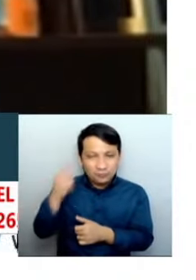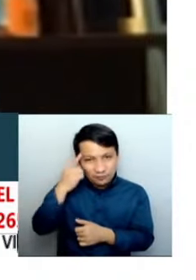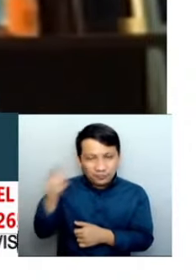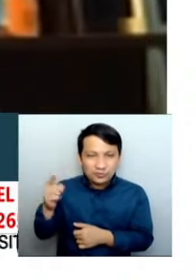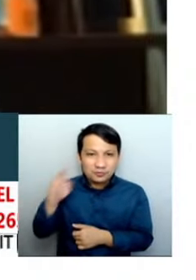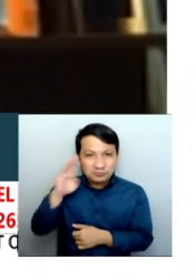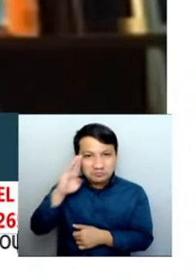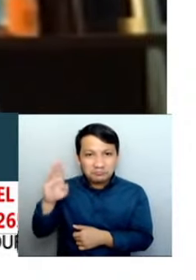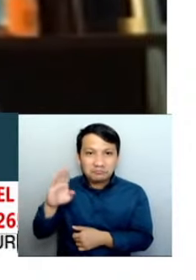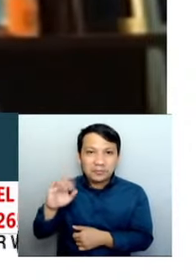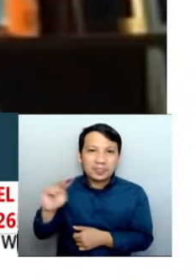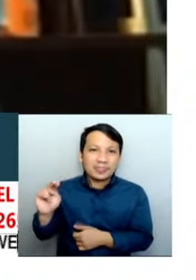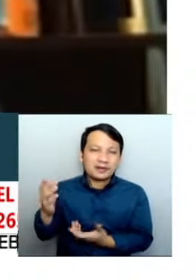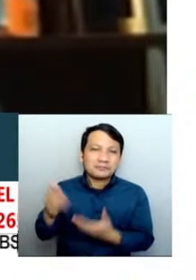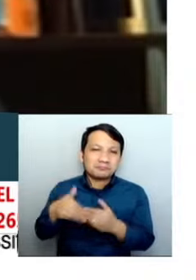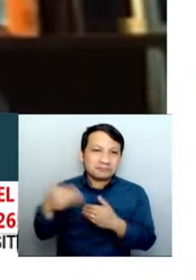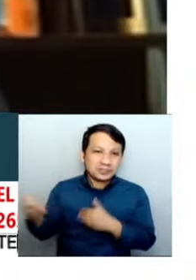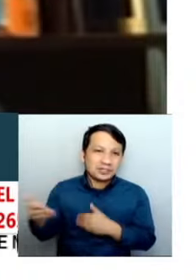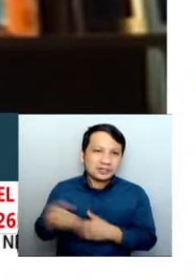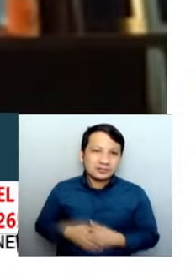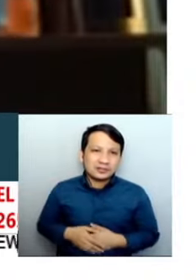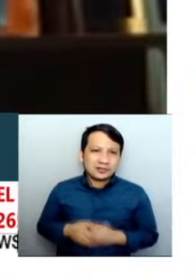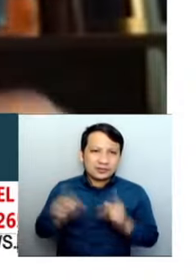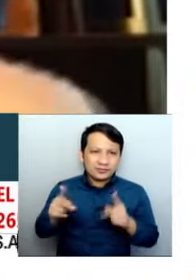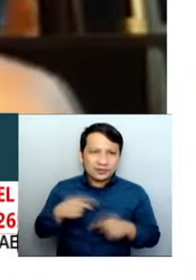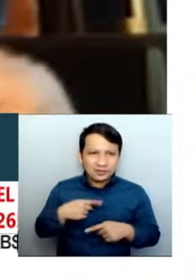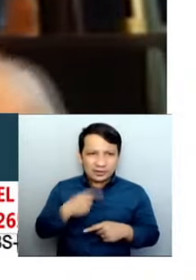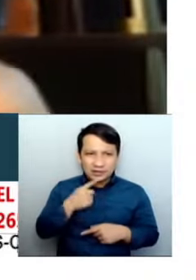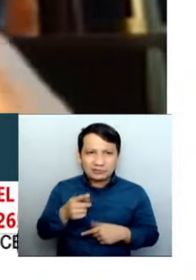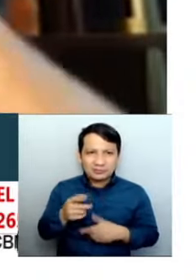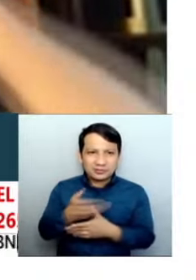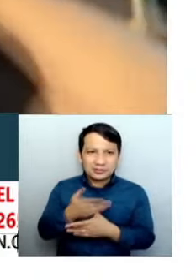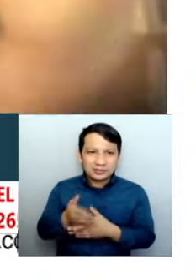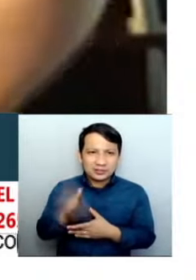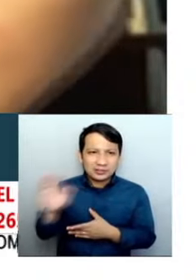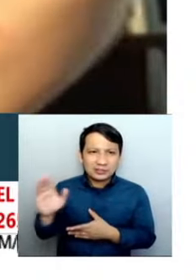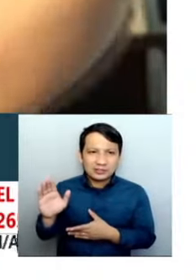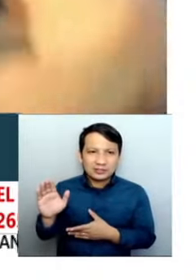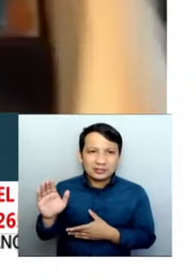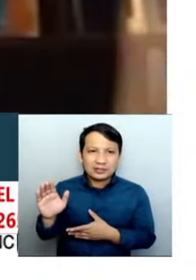Uh-oh. So of course, parang kasi Mang Ben then